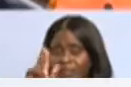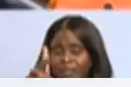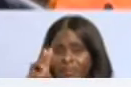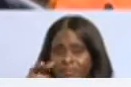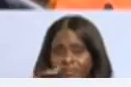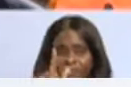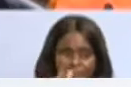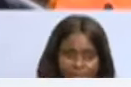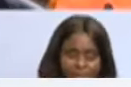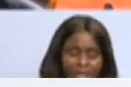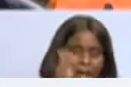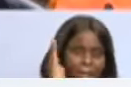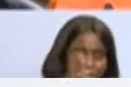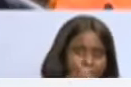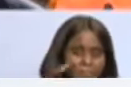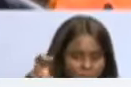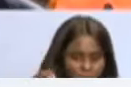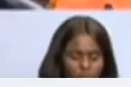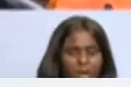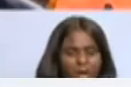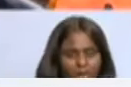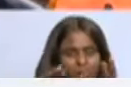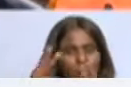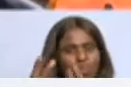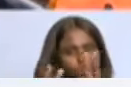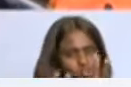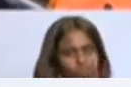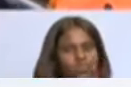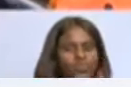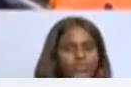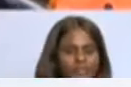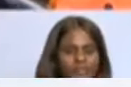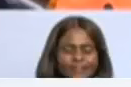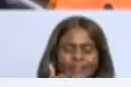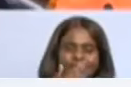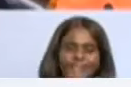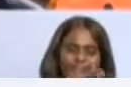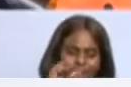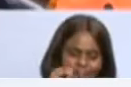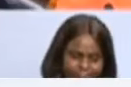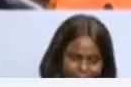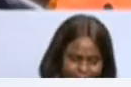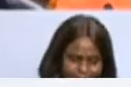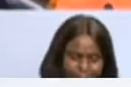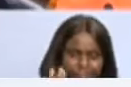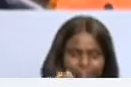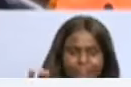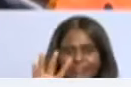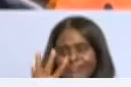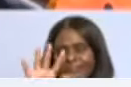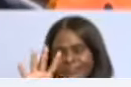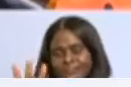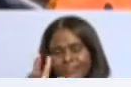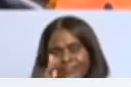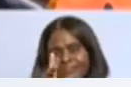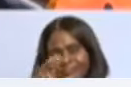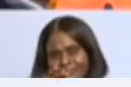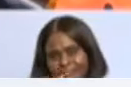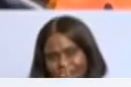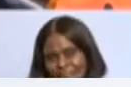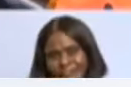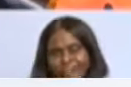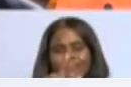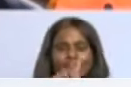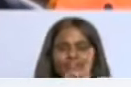Lusaka to Ndola dual carriageway, and the rehabilitation of the 45 kilometer